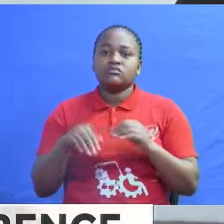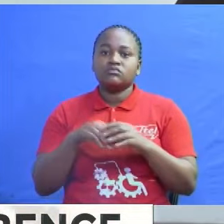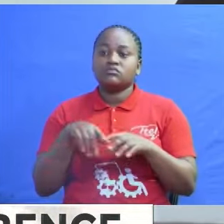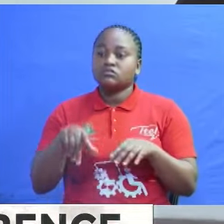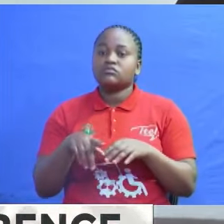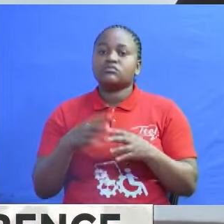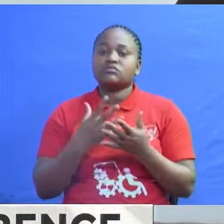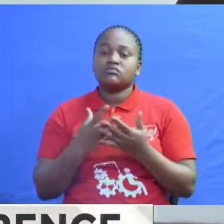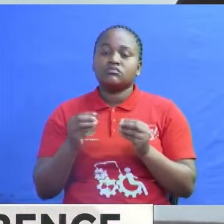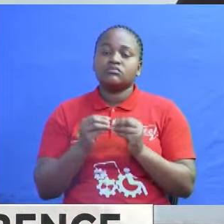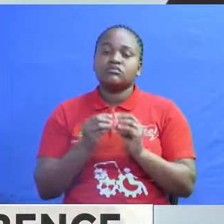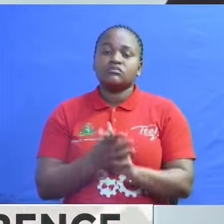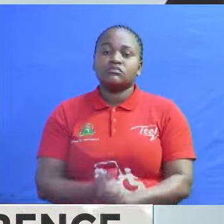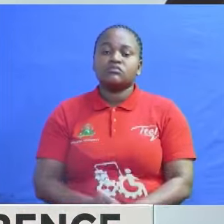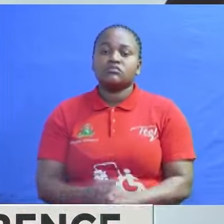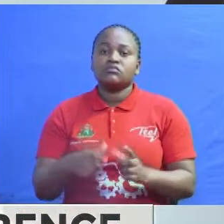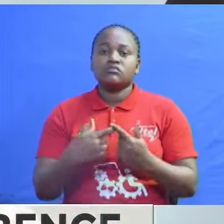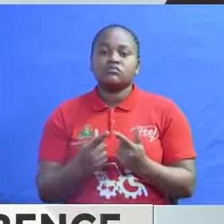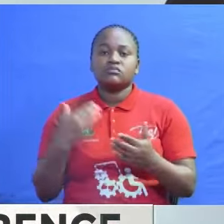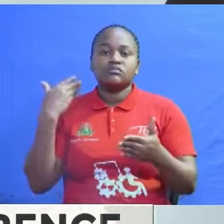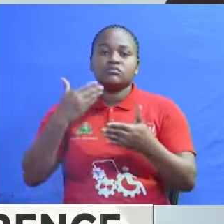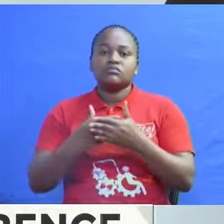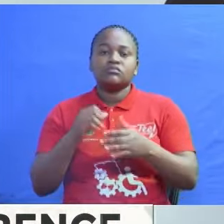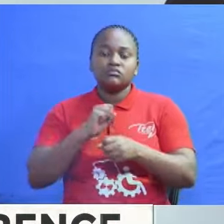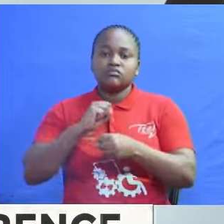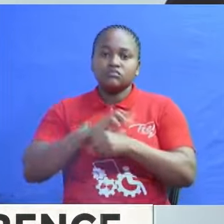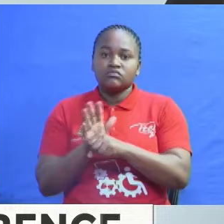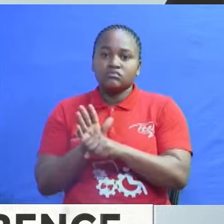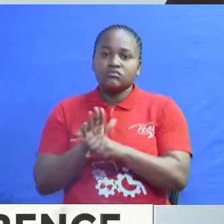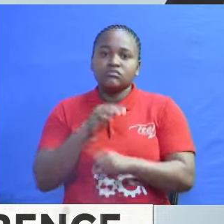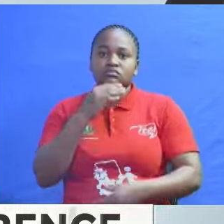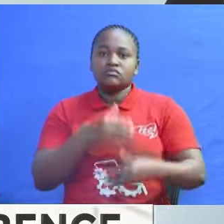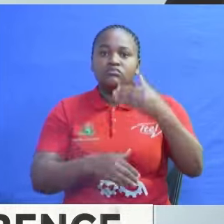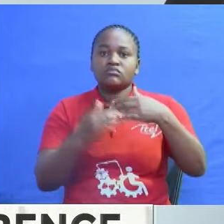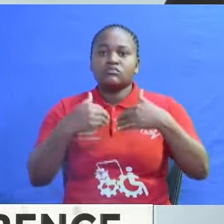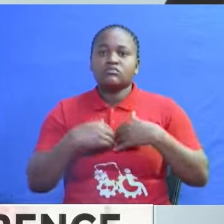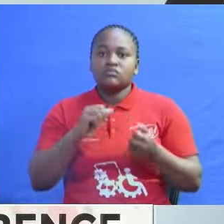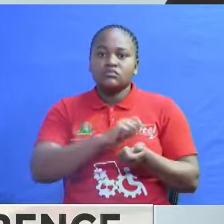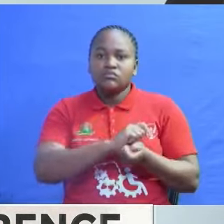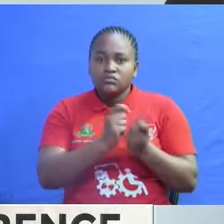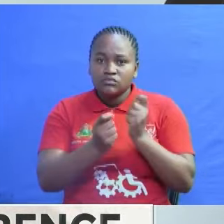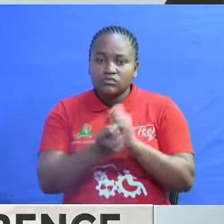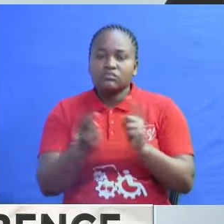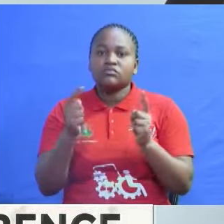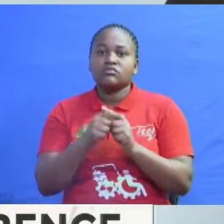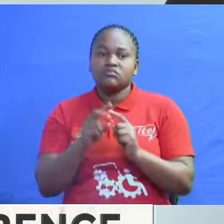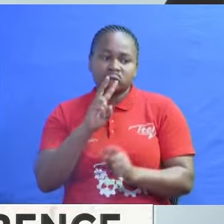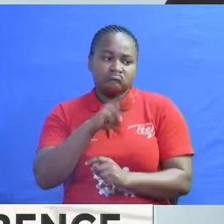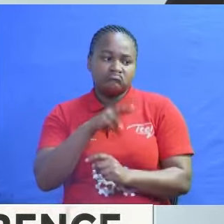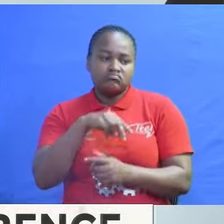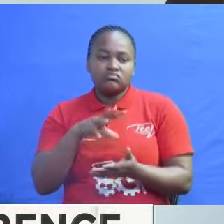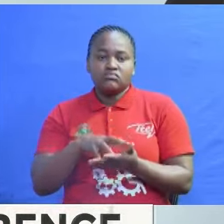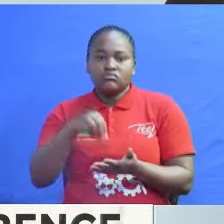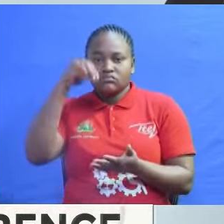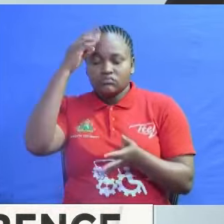this particular conference. But since COVID, universities had to migrate to assessing learners